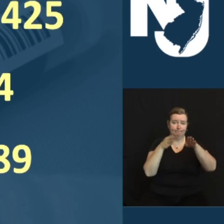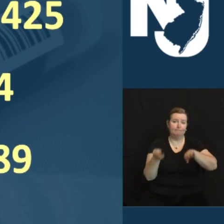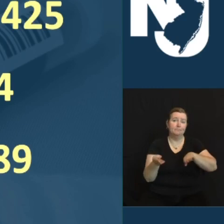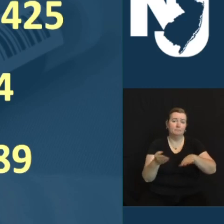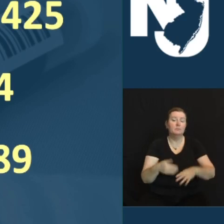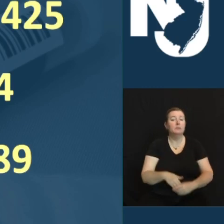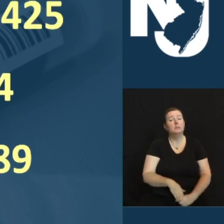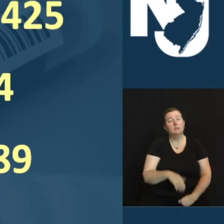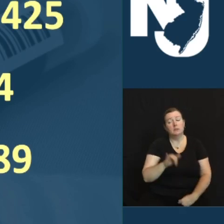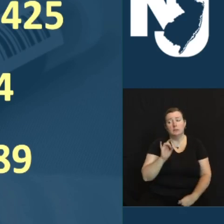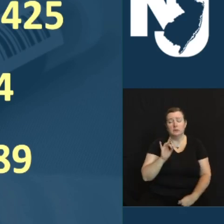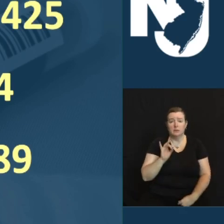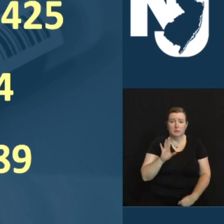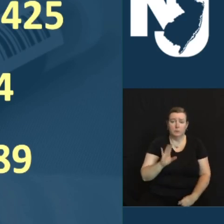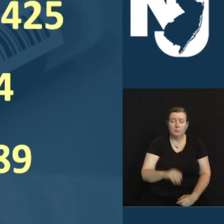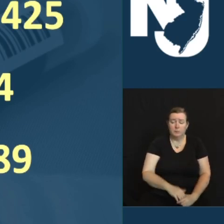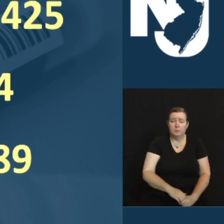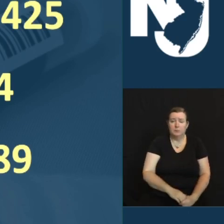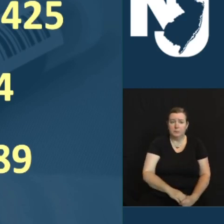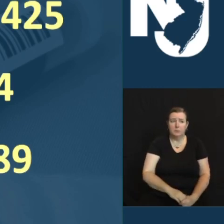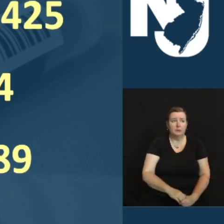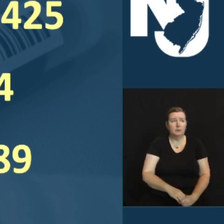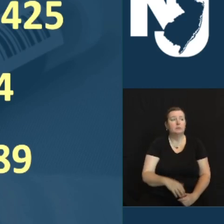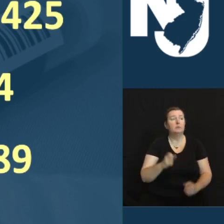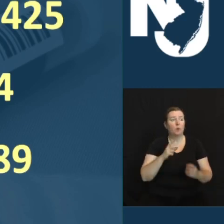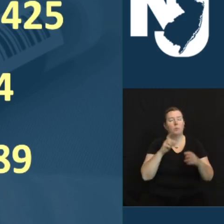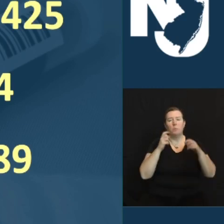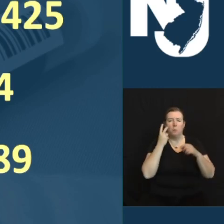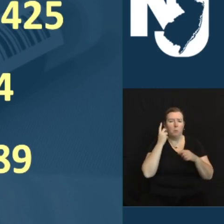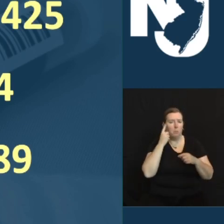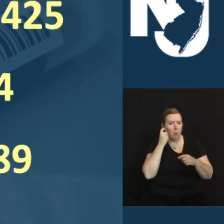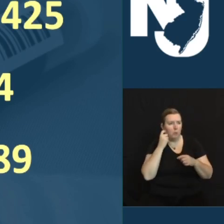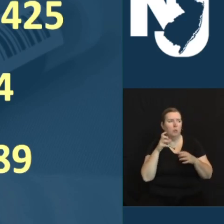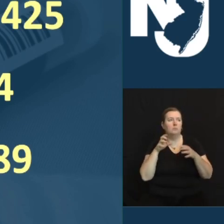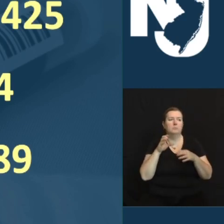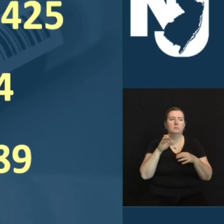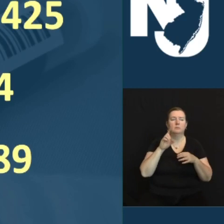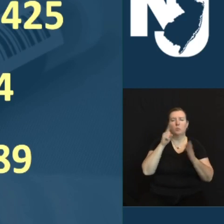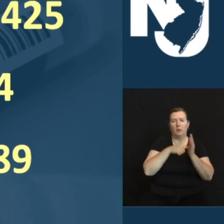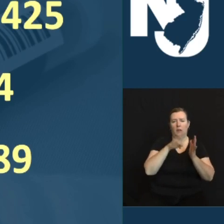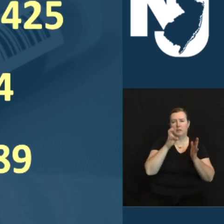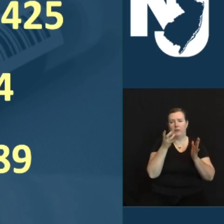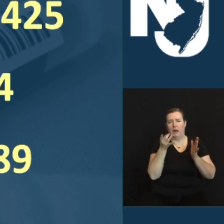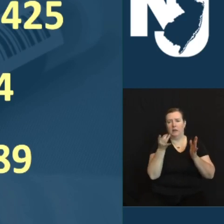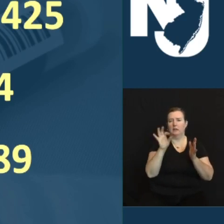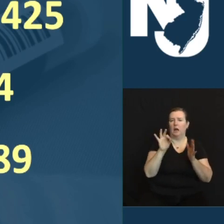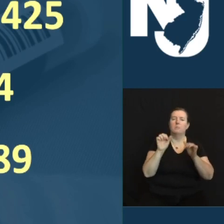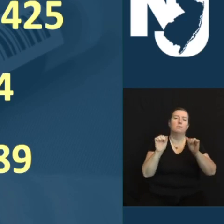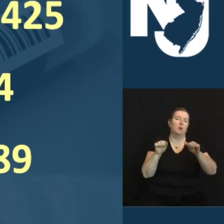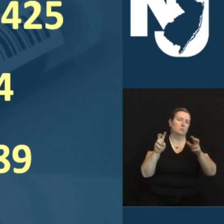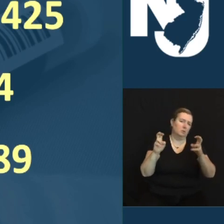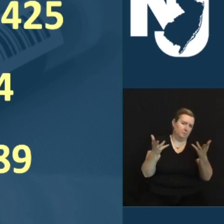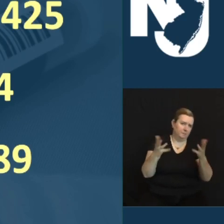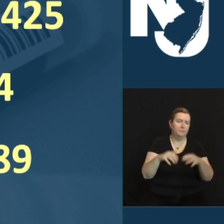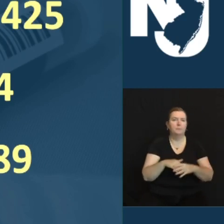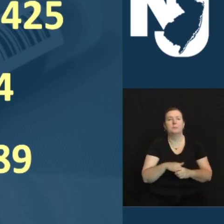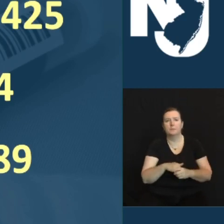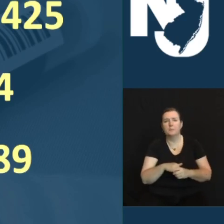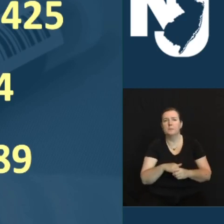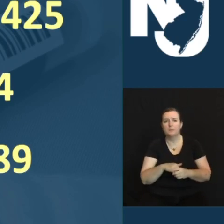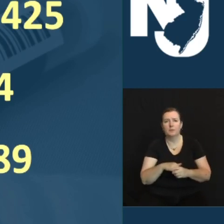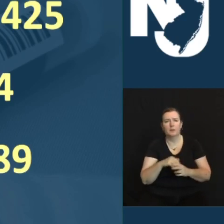Jerseyans, another 1,789 deaths remain listed as probable. Again, apples to oranges, Judy,